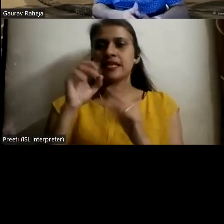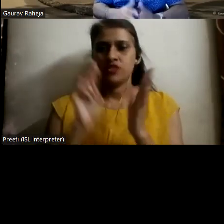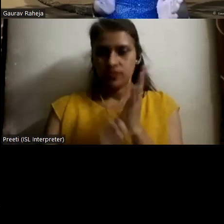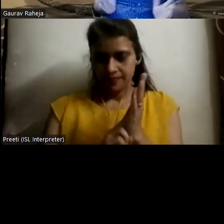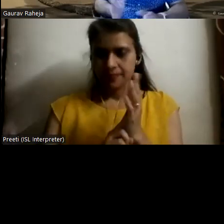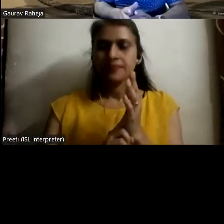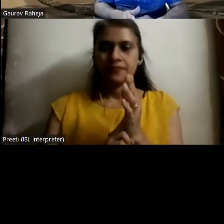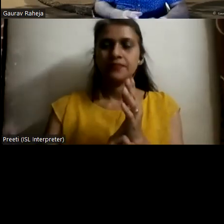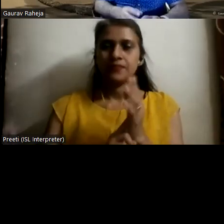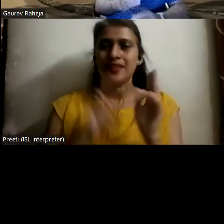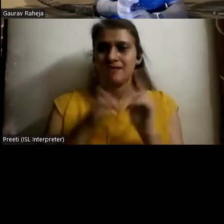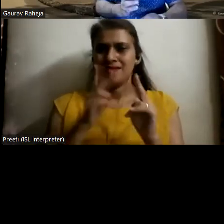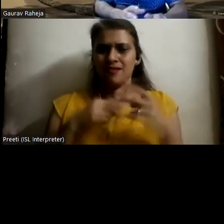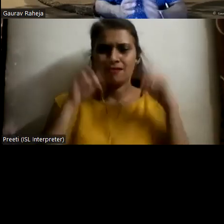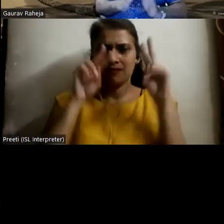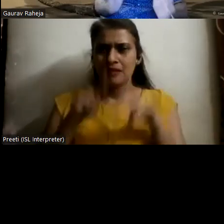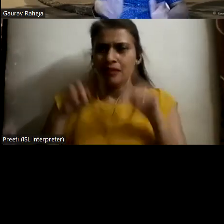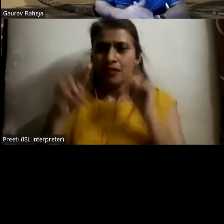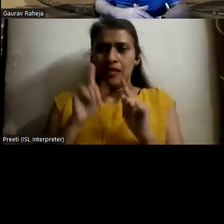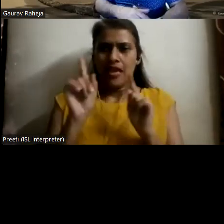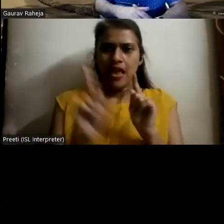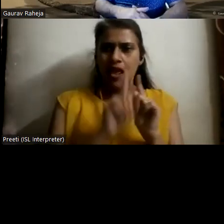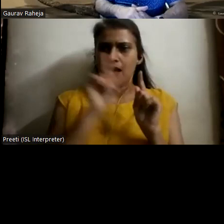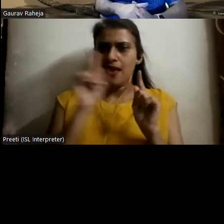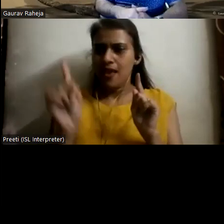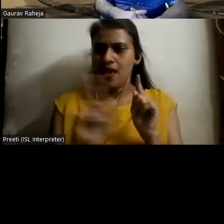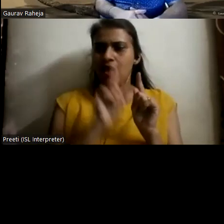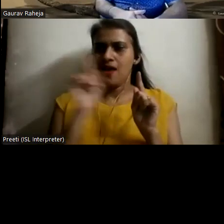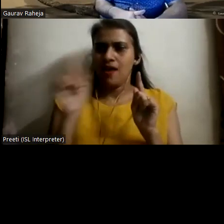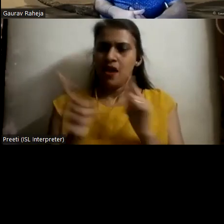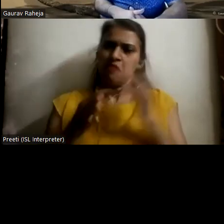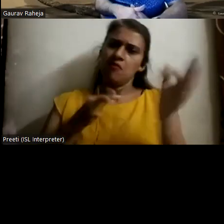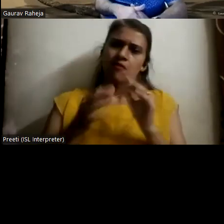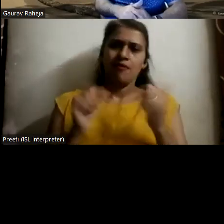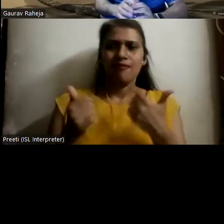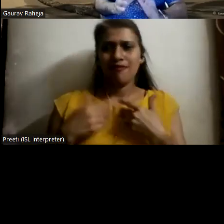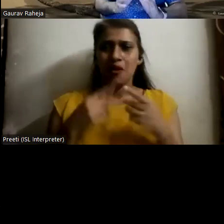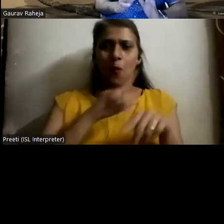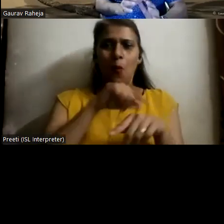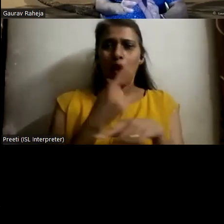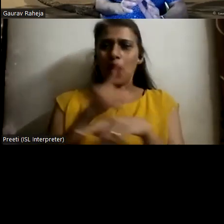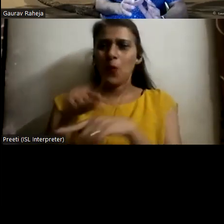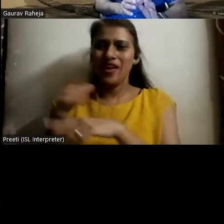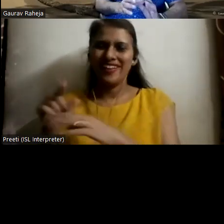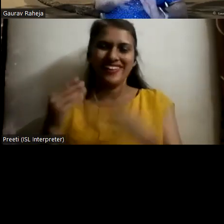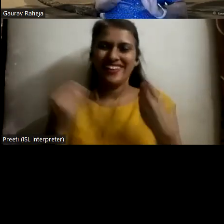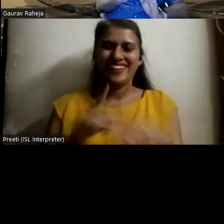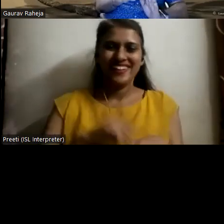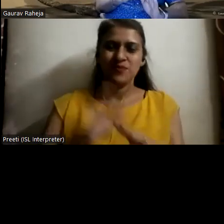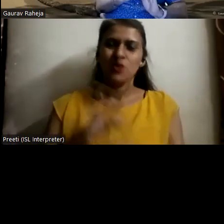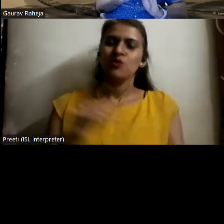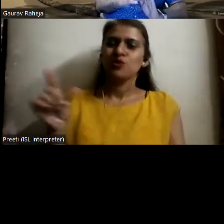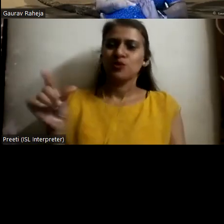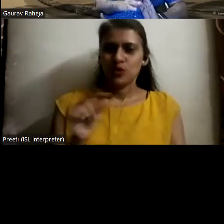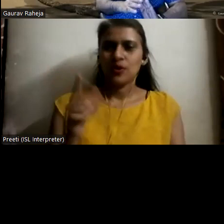them. Otherwise, I can go on each section and spend an hour to reflect upon it. But I'm just trying to give you is that the law